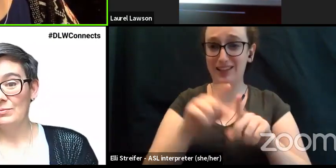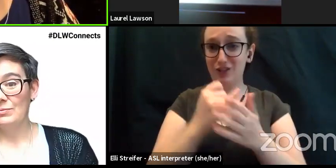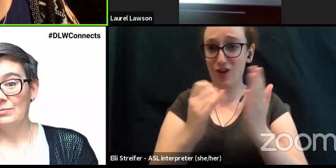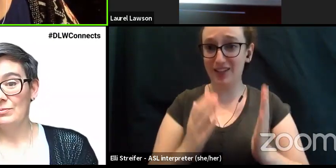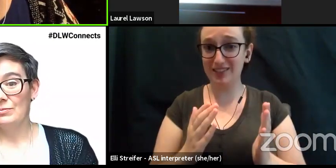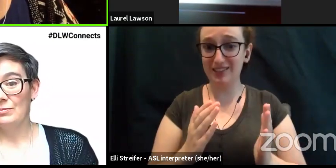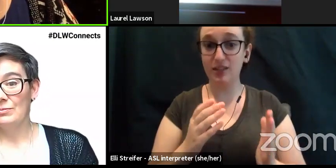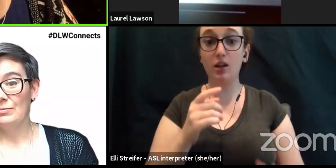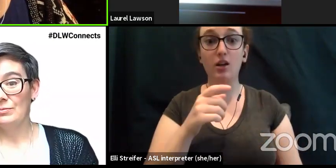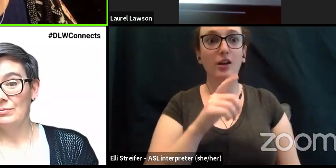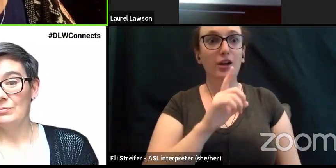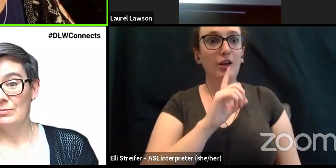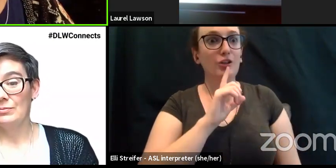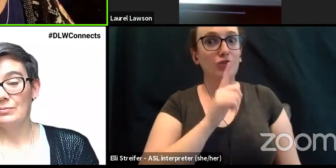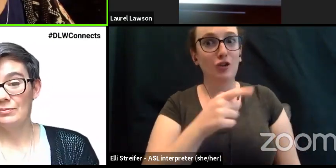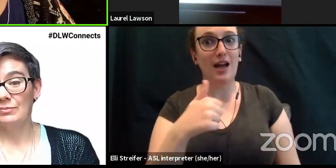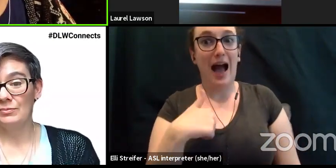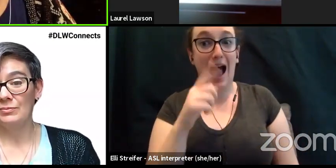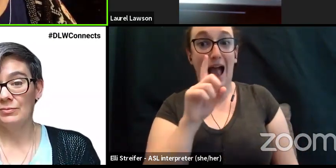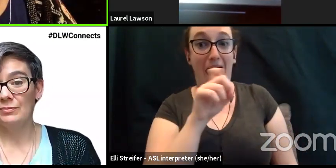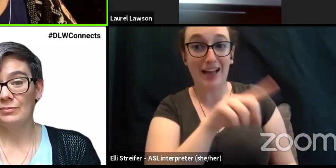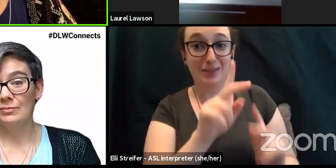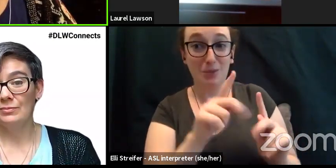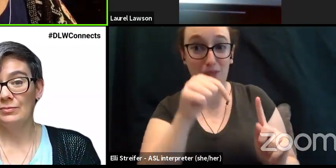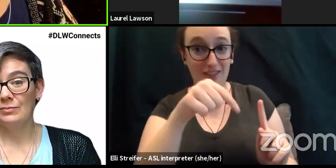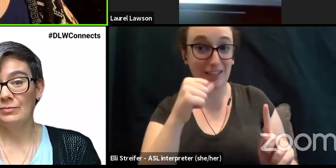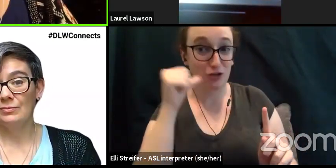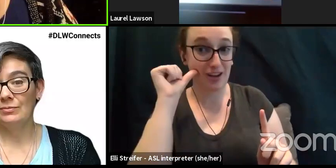one yesterday. Now I'm receiving it.